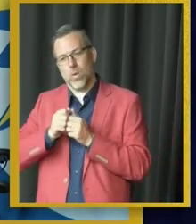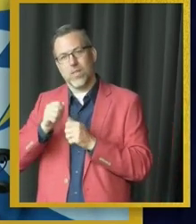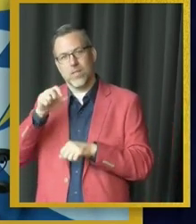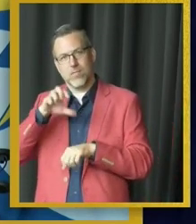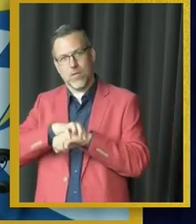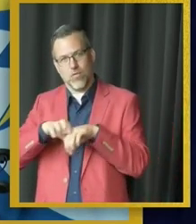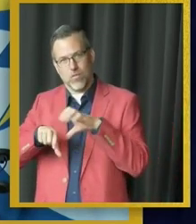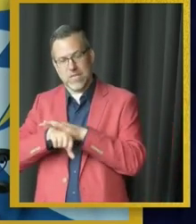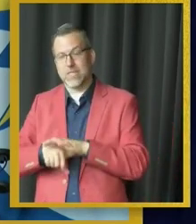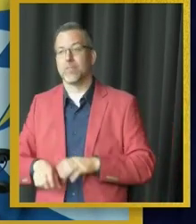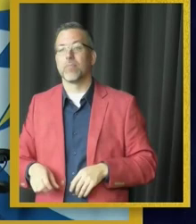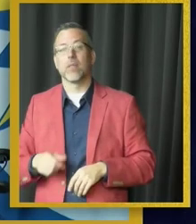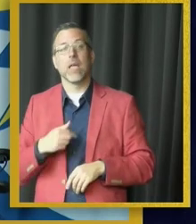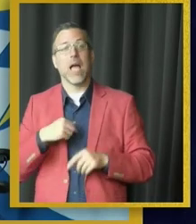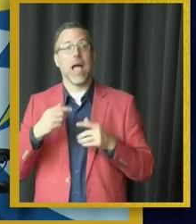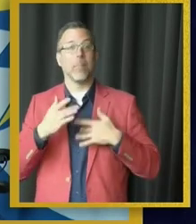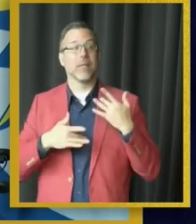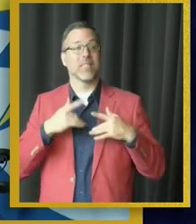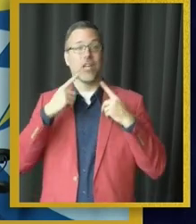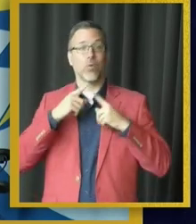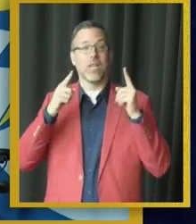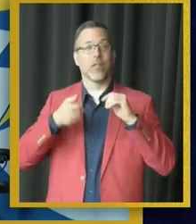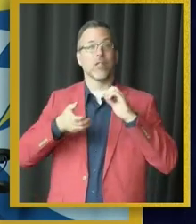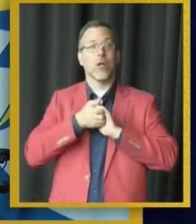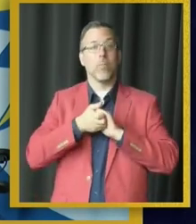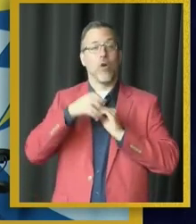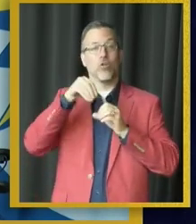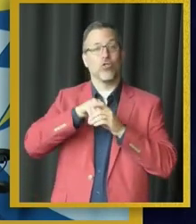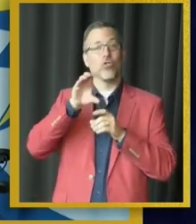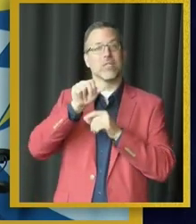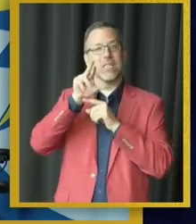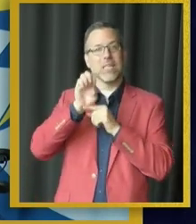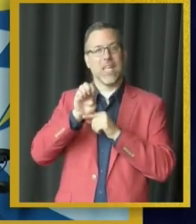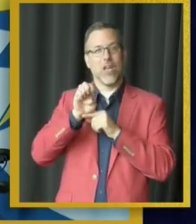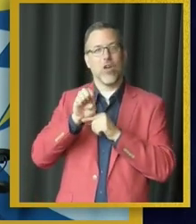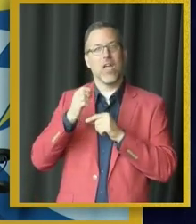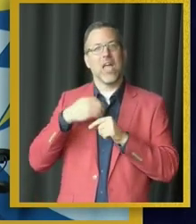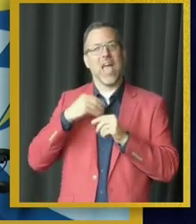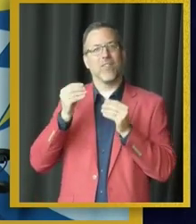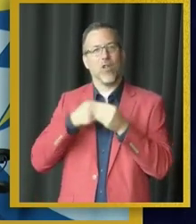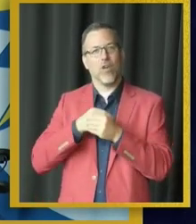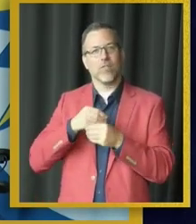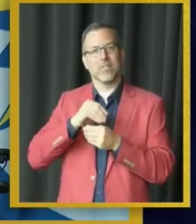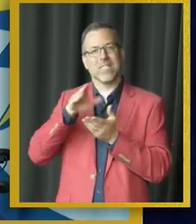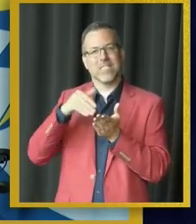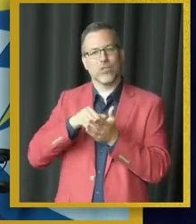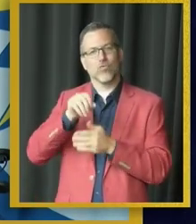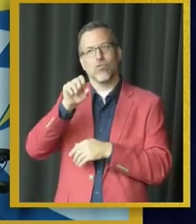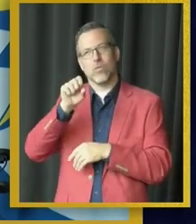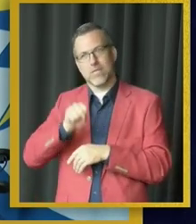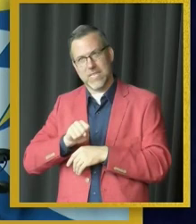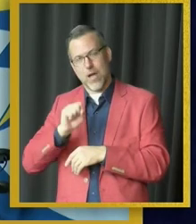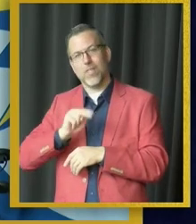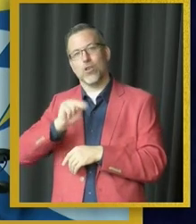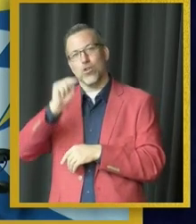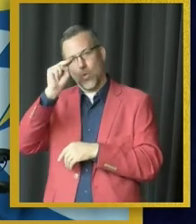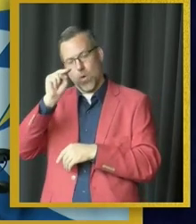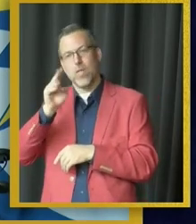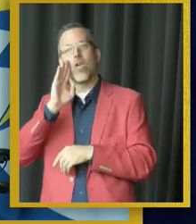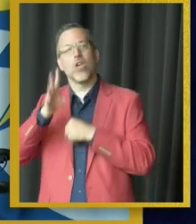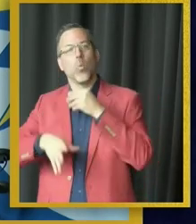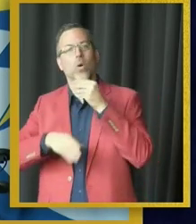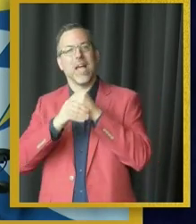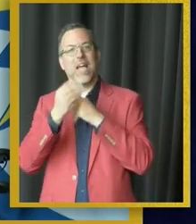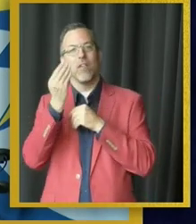I'm excited to announce that Partners in Care, which is currently running out of Central, South, North, and Hermitage precincts, will be adding 14